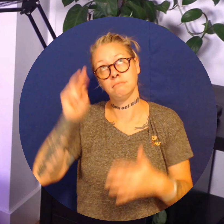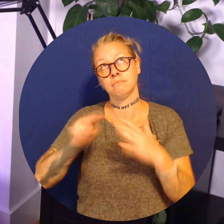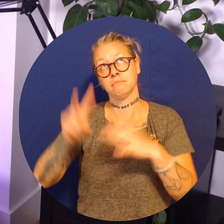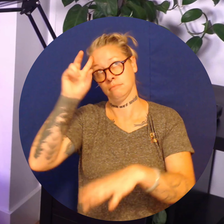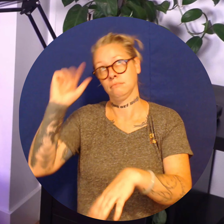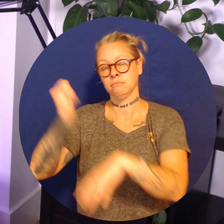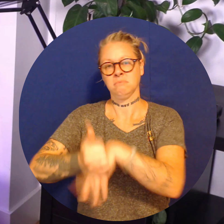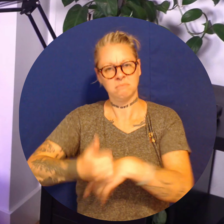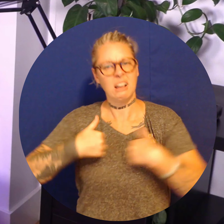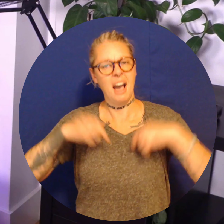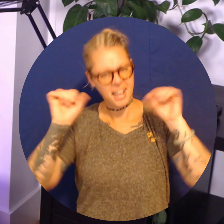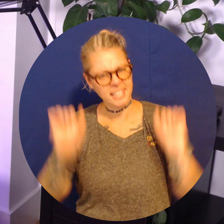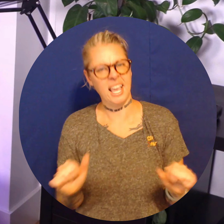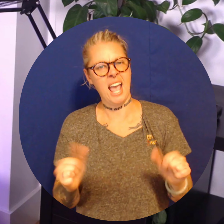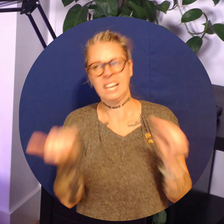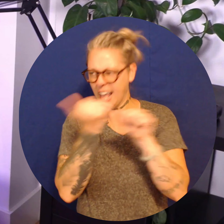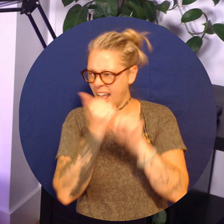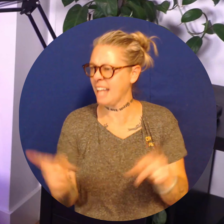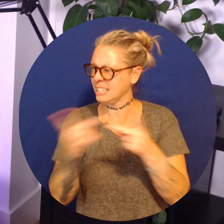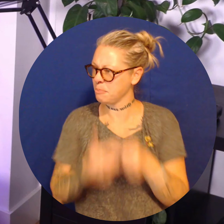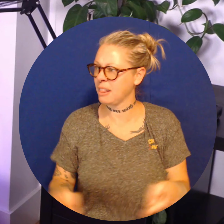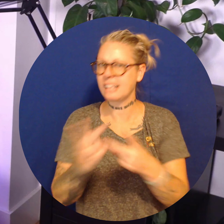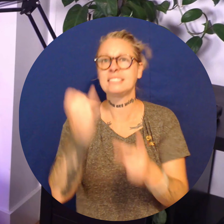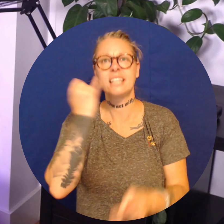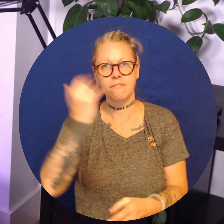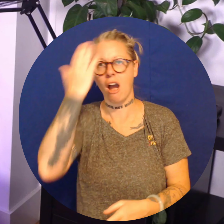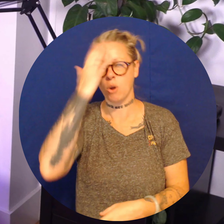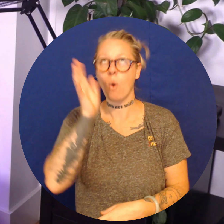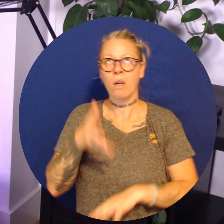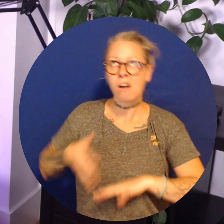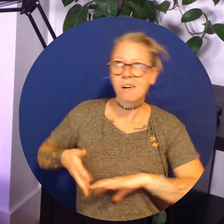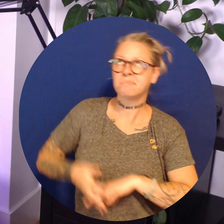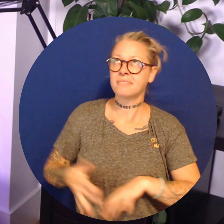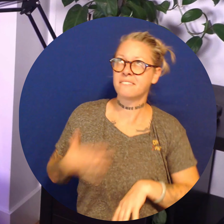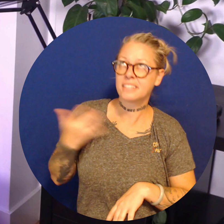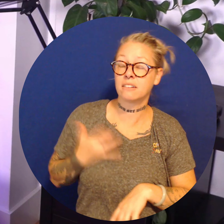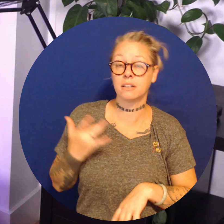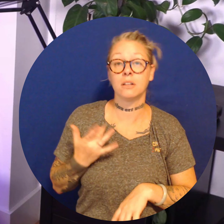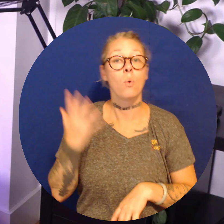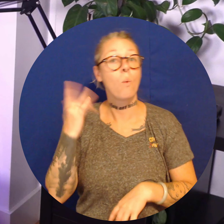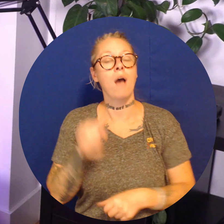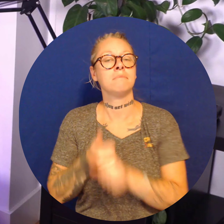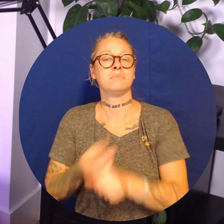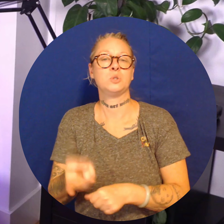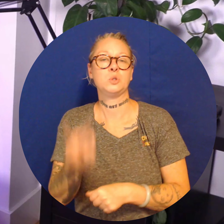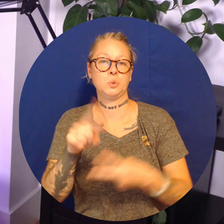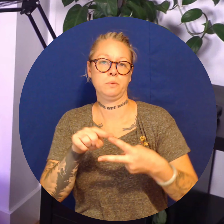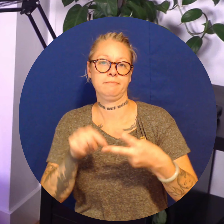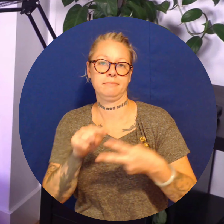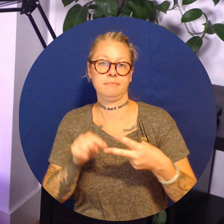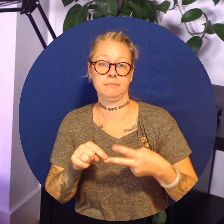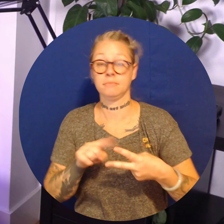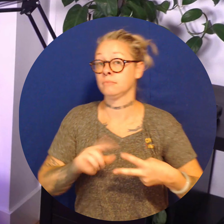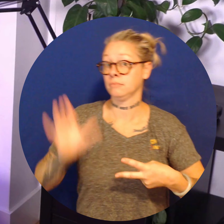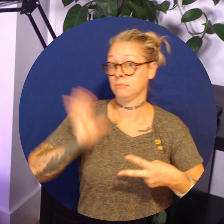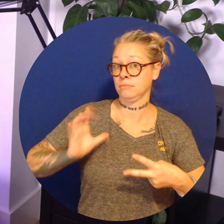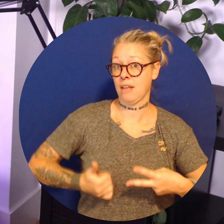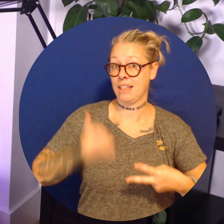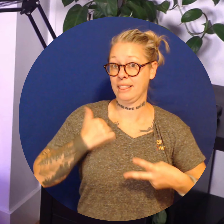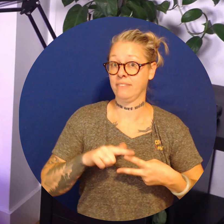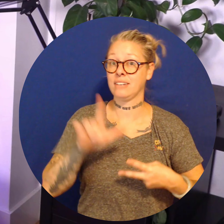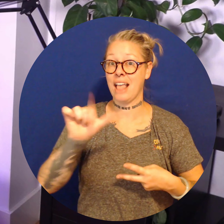i had always had this feeling of i can manifest any place if i just know what i'm going to feel like because of two examples in my life um